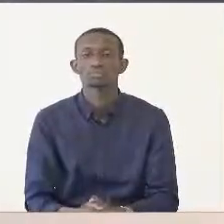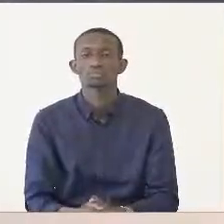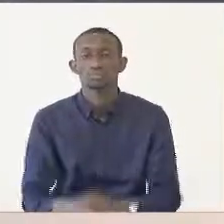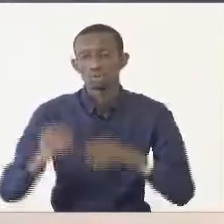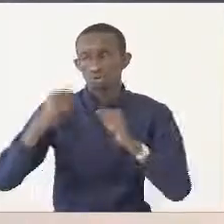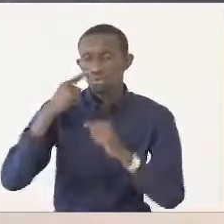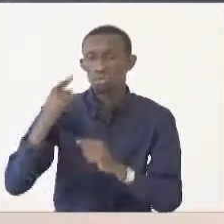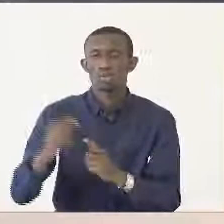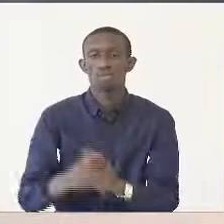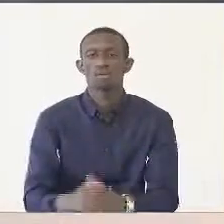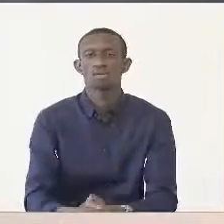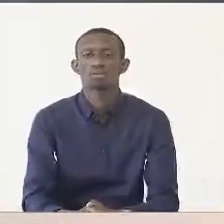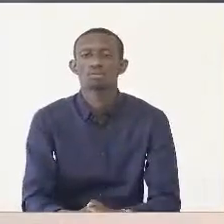find, V